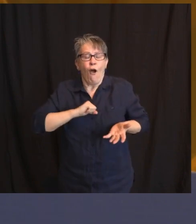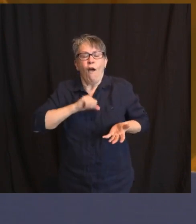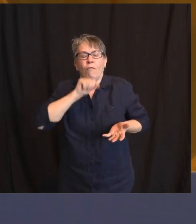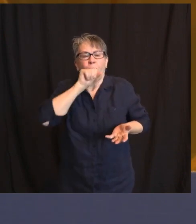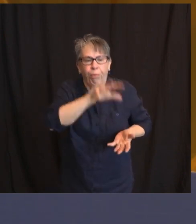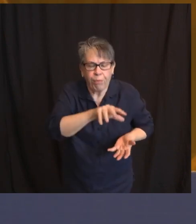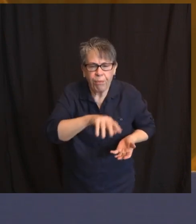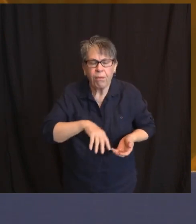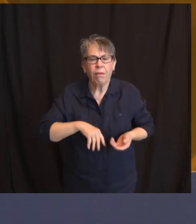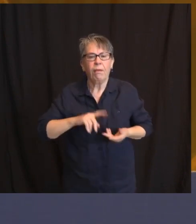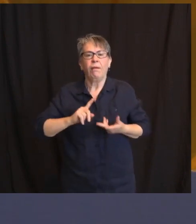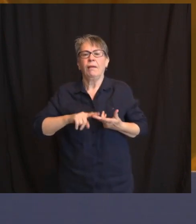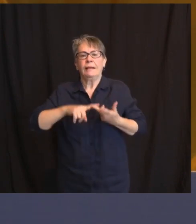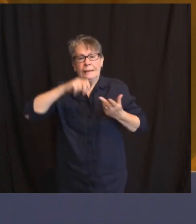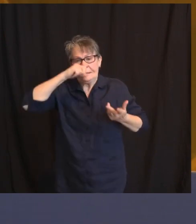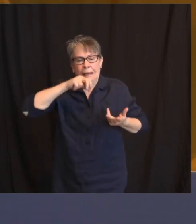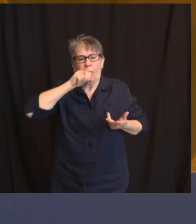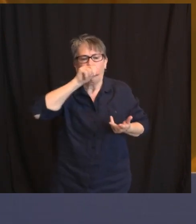and stay healthy. Thank you.